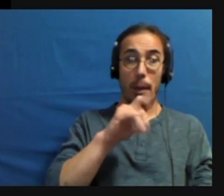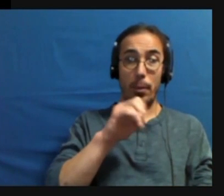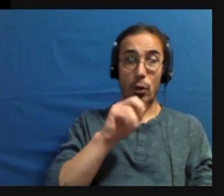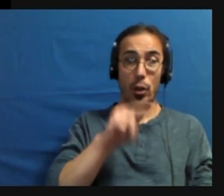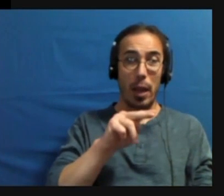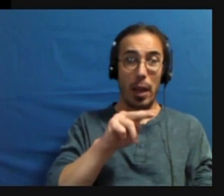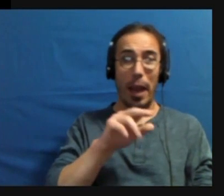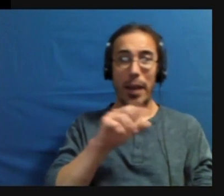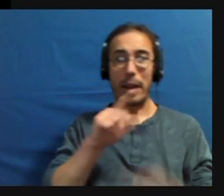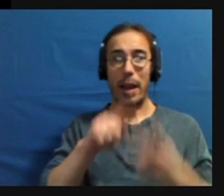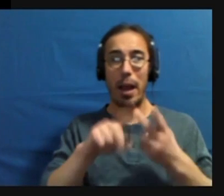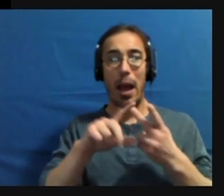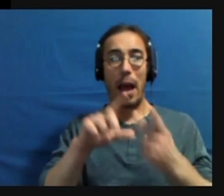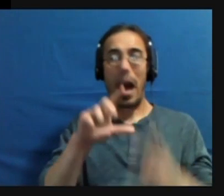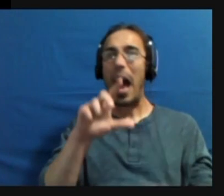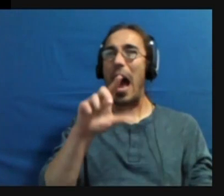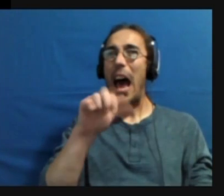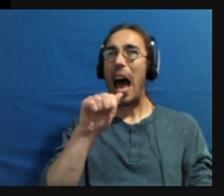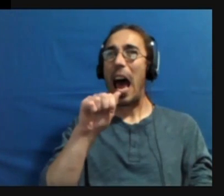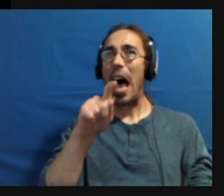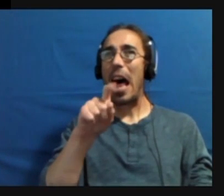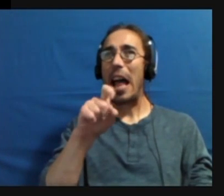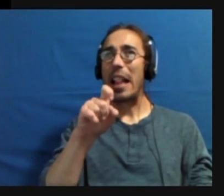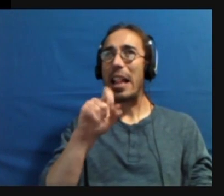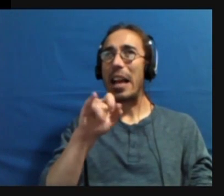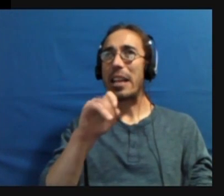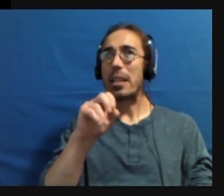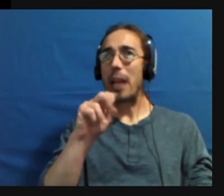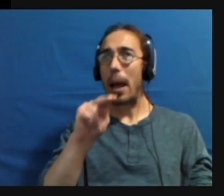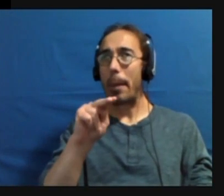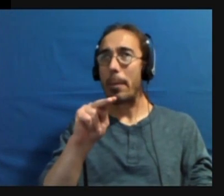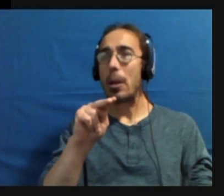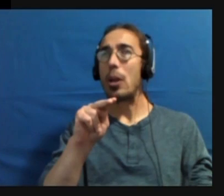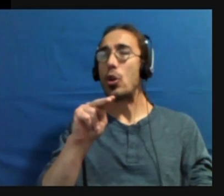alexithymia, the ability to interpret your emotions.